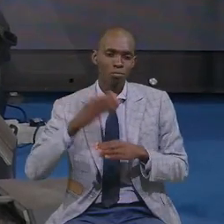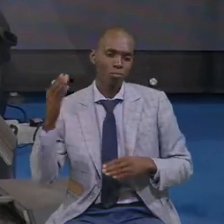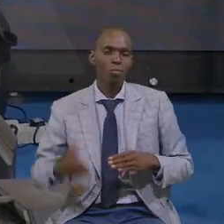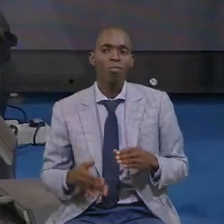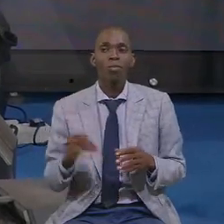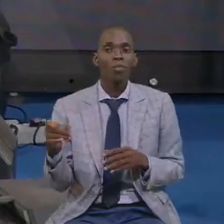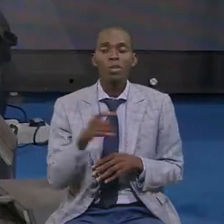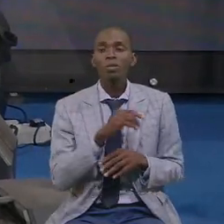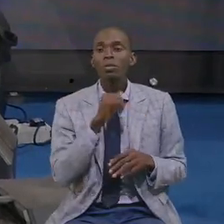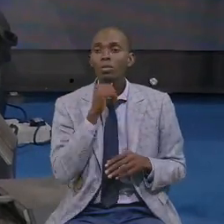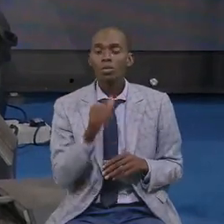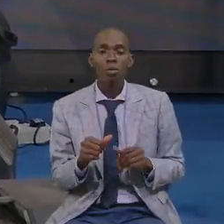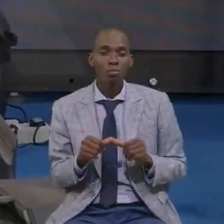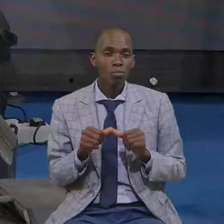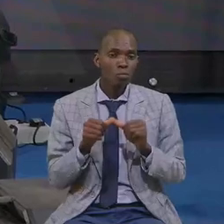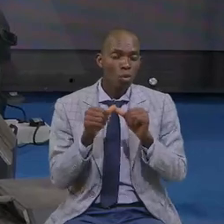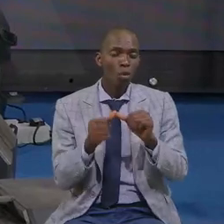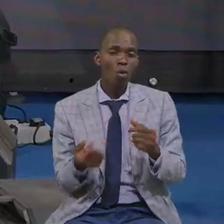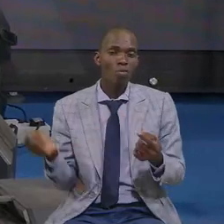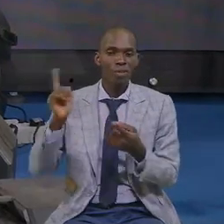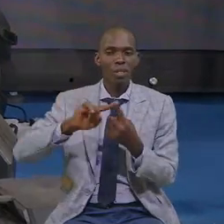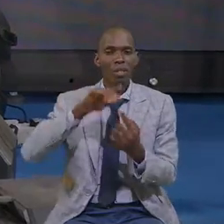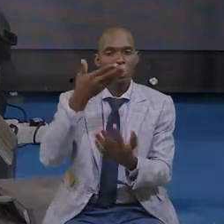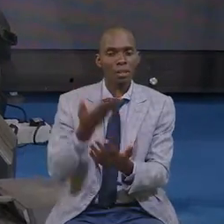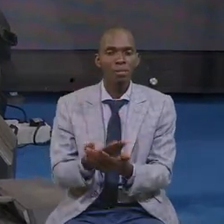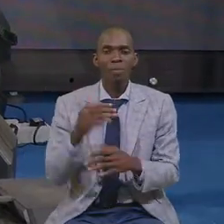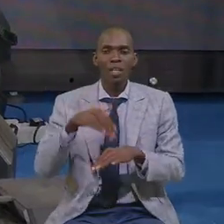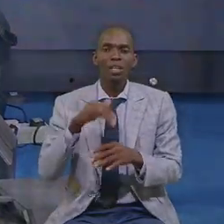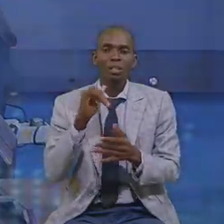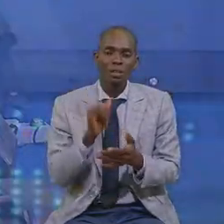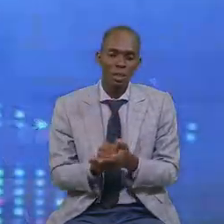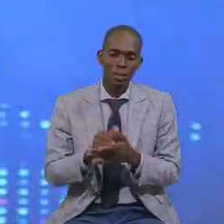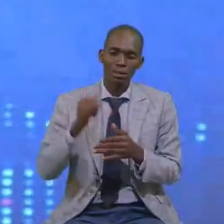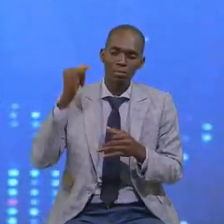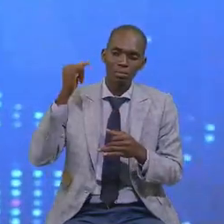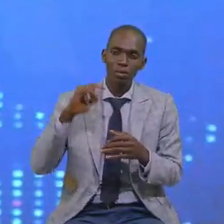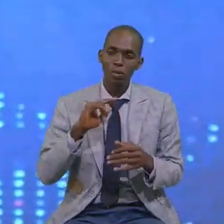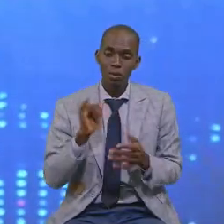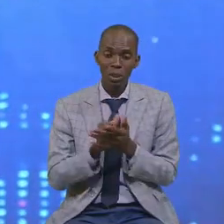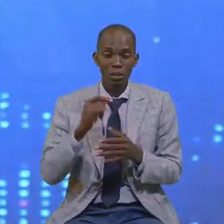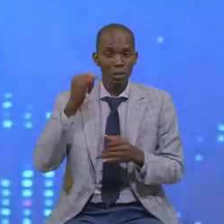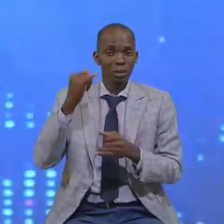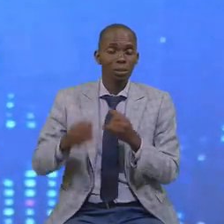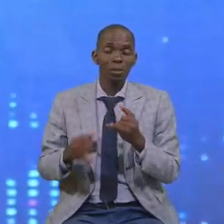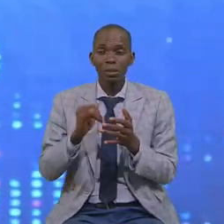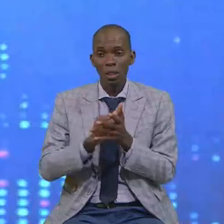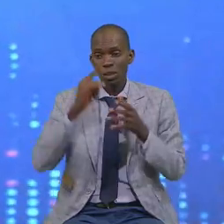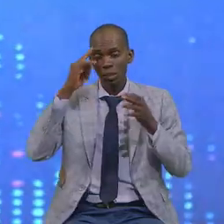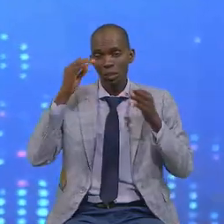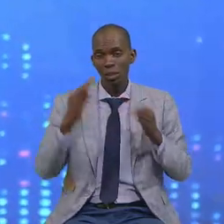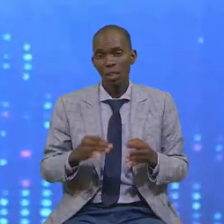they get to that definite decision and definite goal that